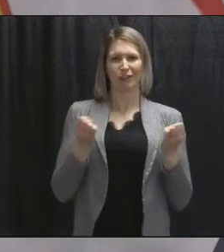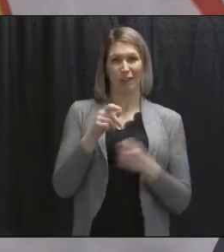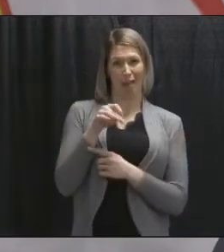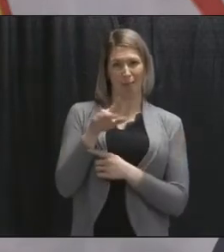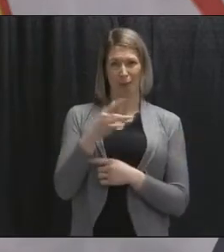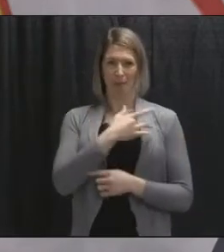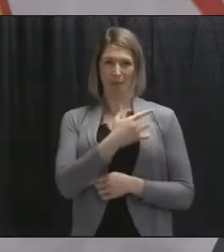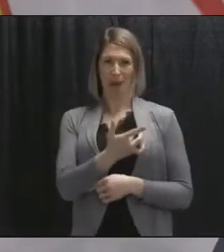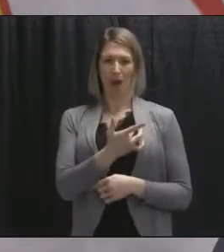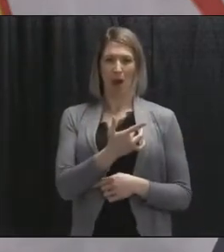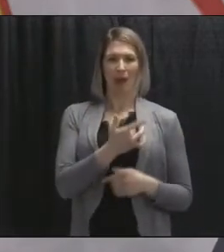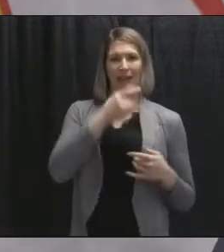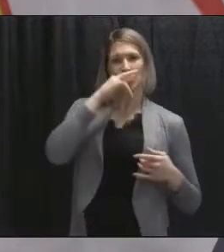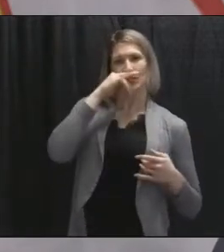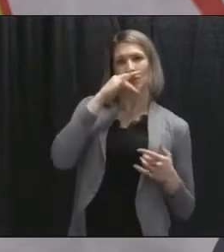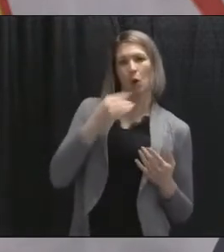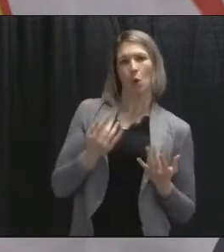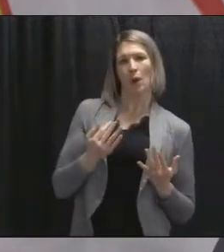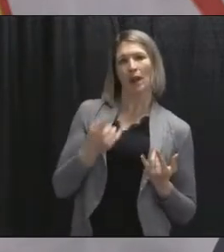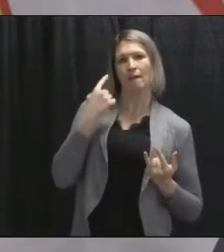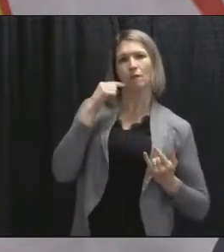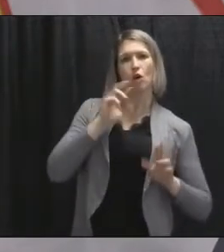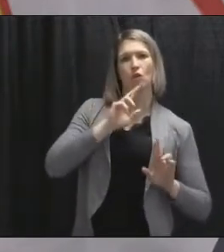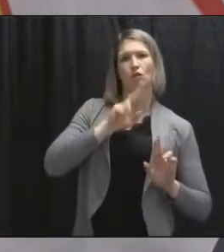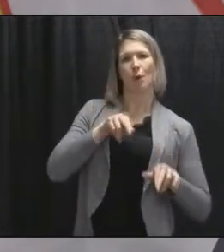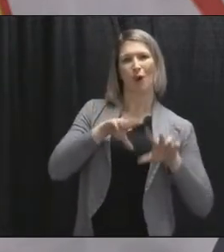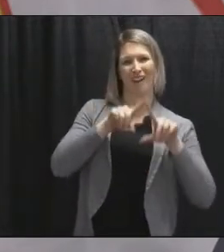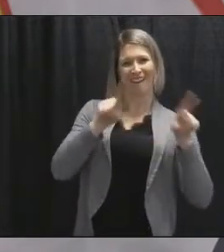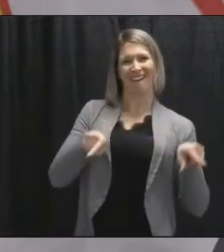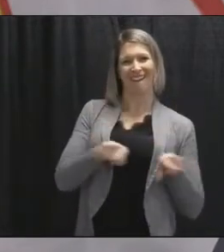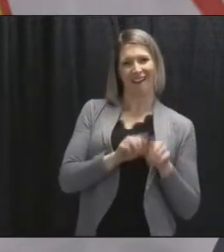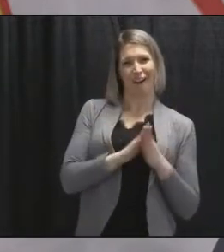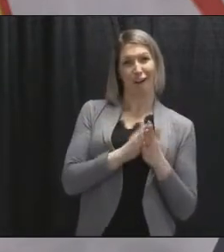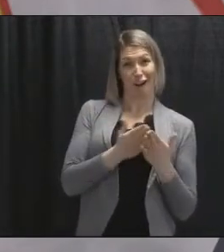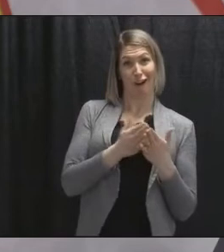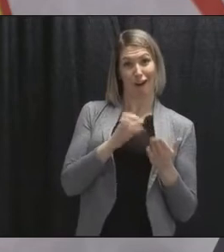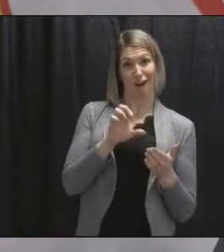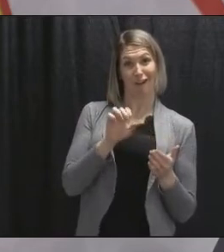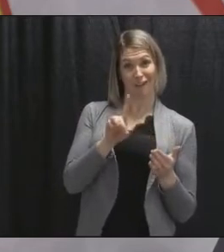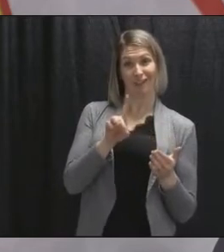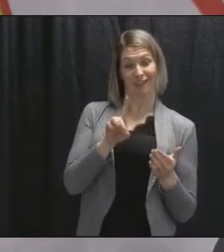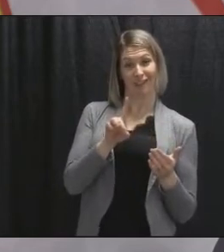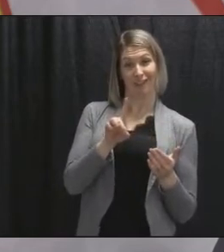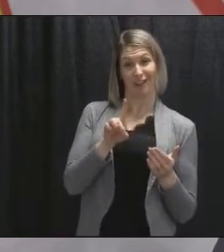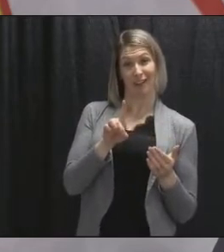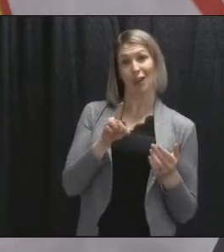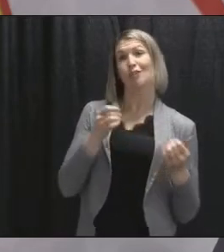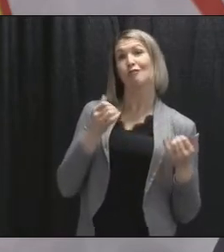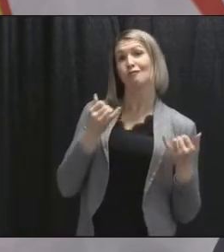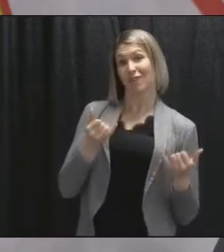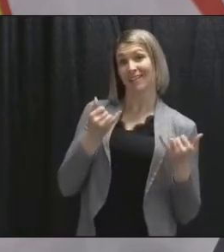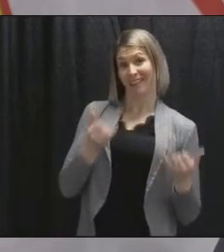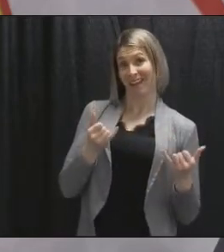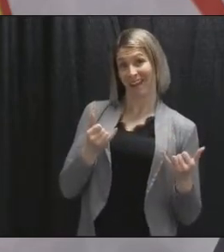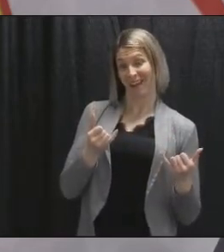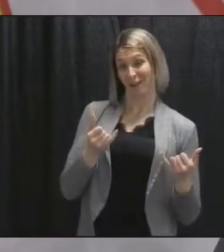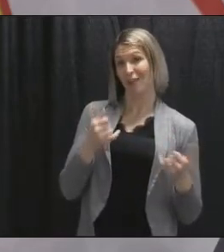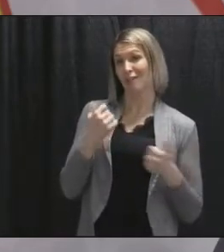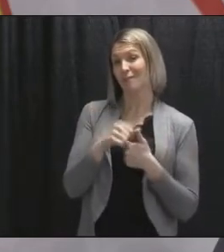in mind is that your report card for your Easter weekend activities, well, is still a few days